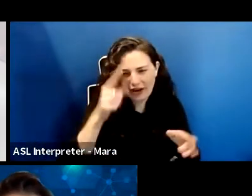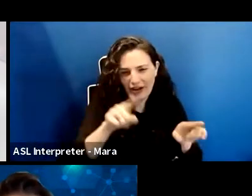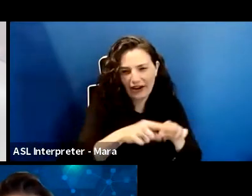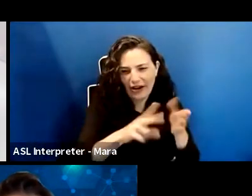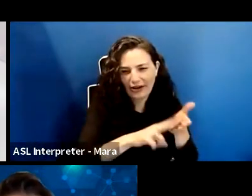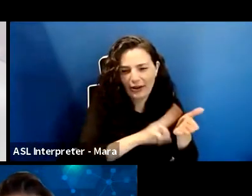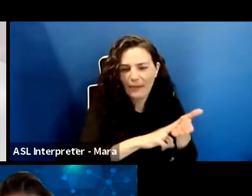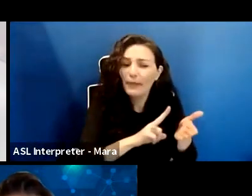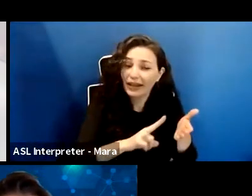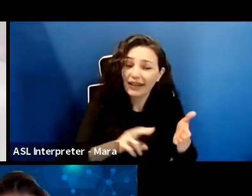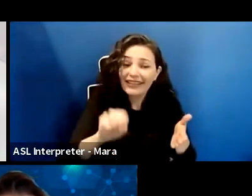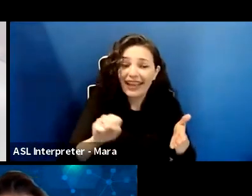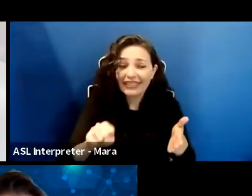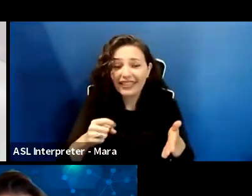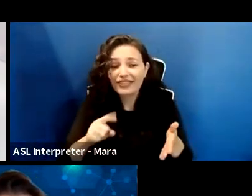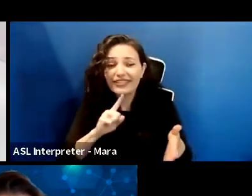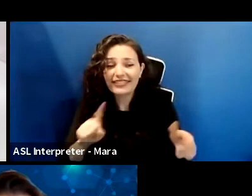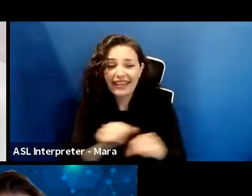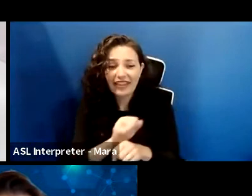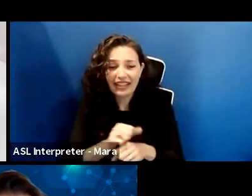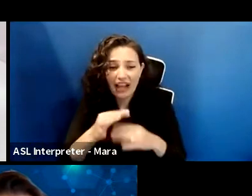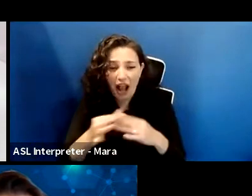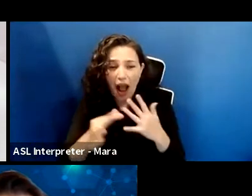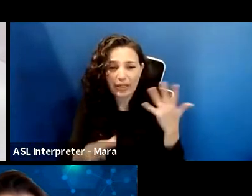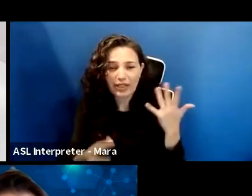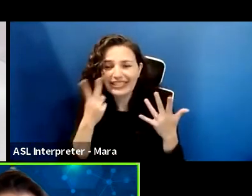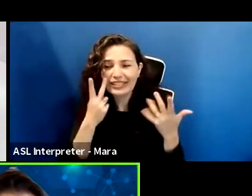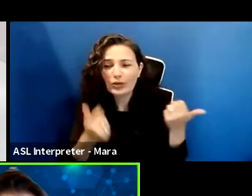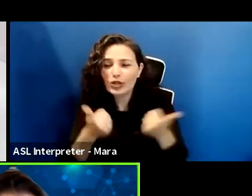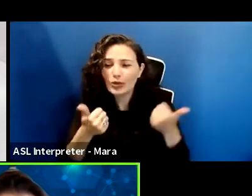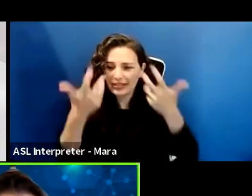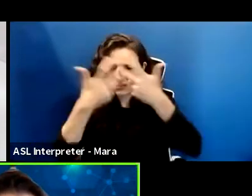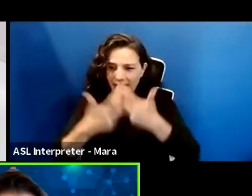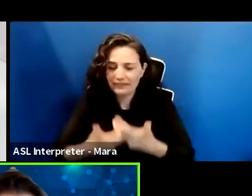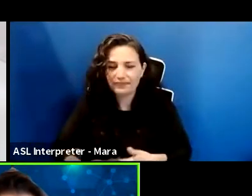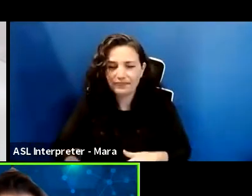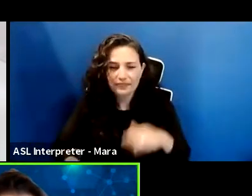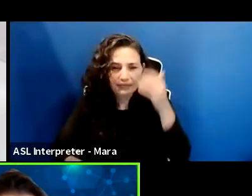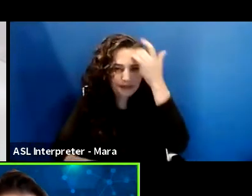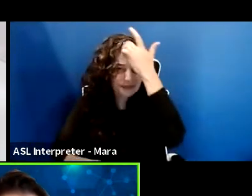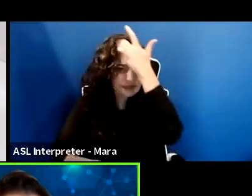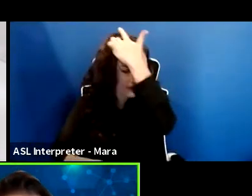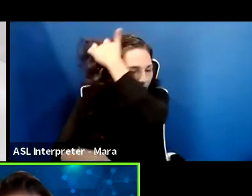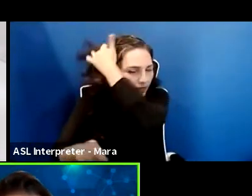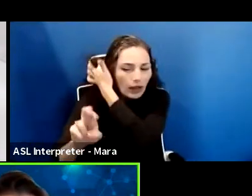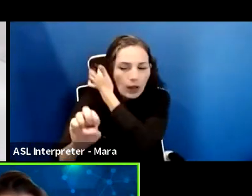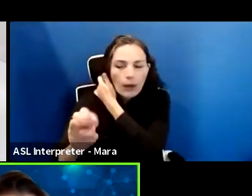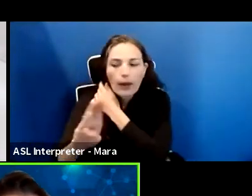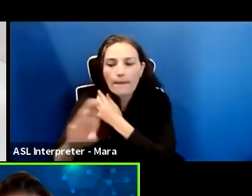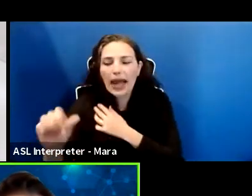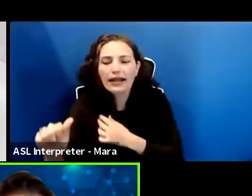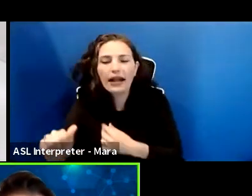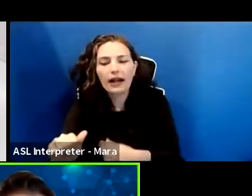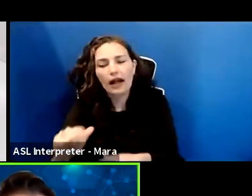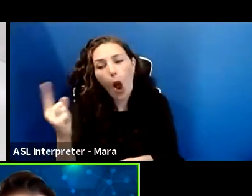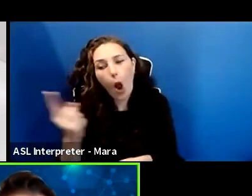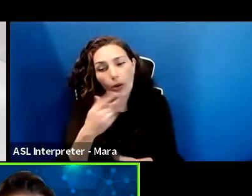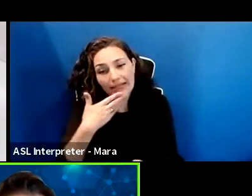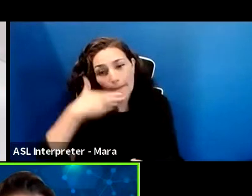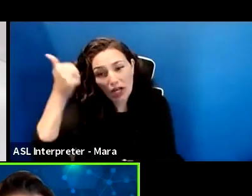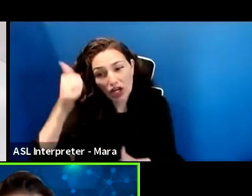project under a SAG-AFTRA contract as appropriate. Yeah, always better to start early, but always better to go union.